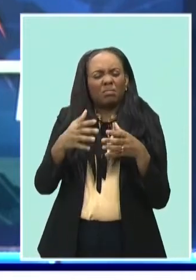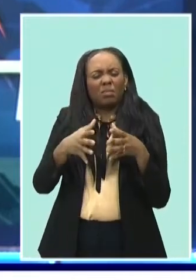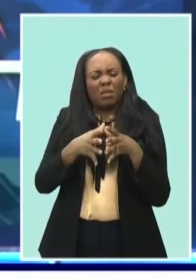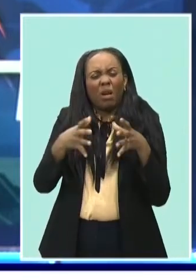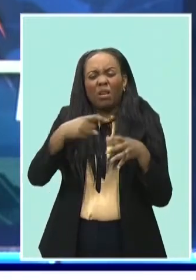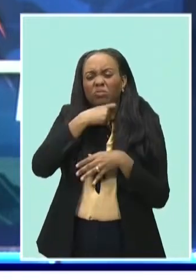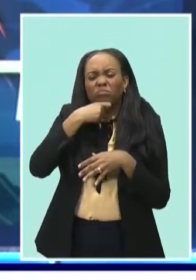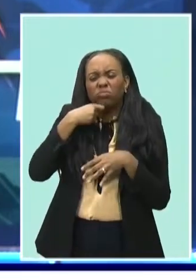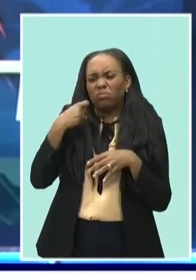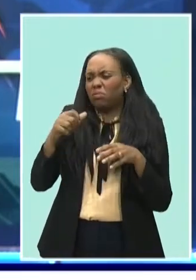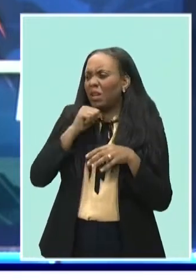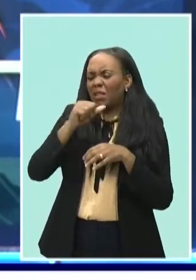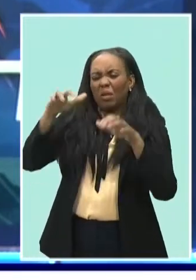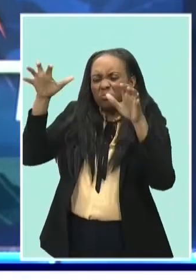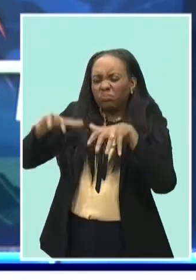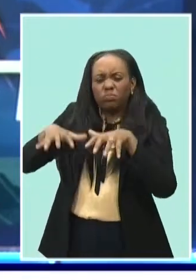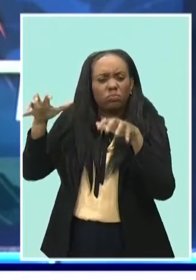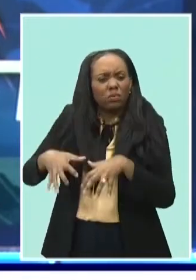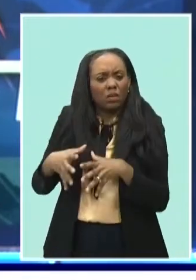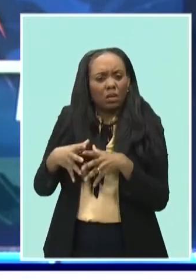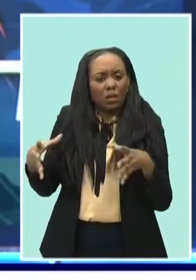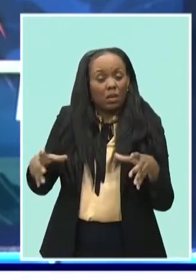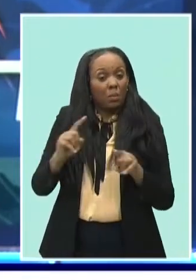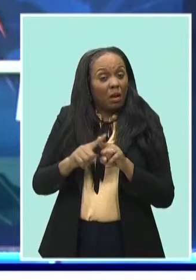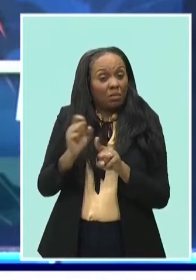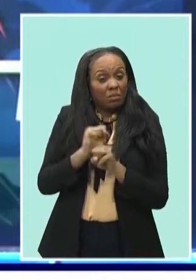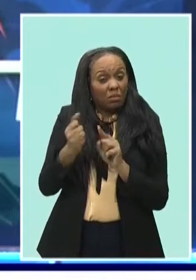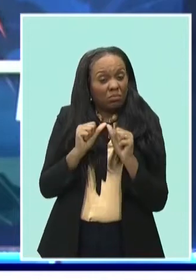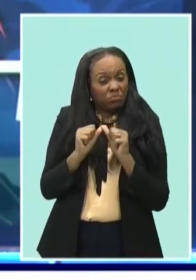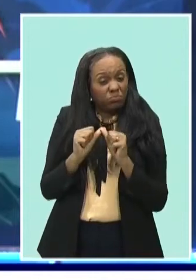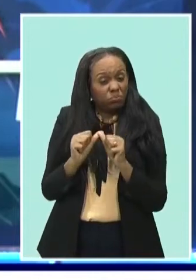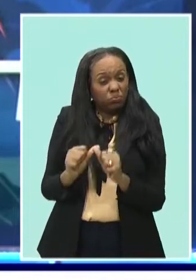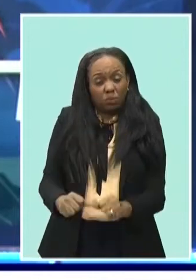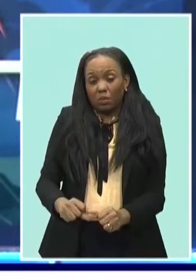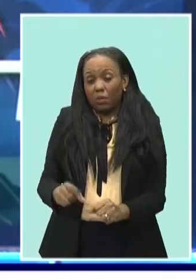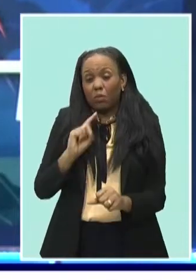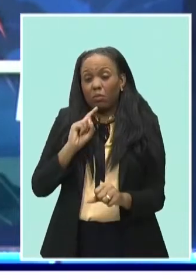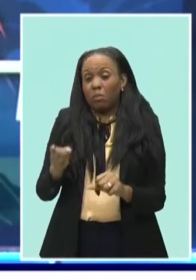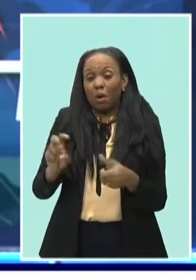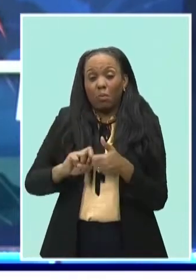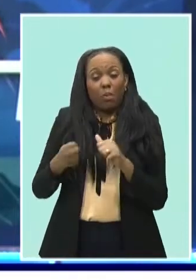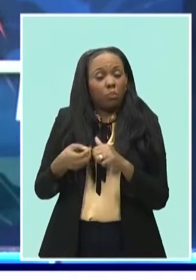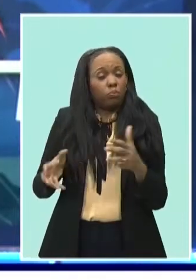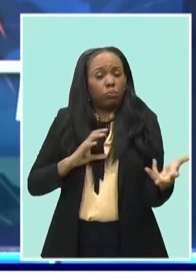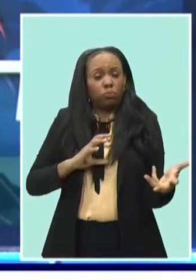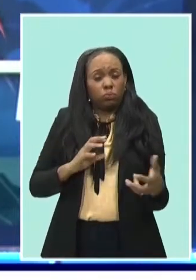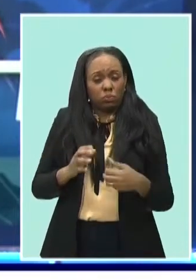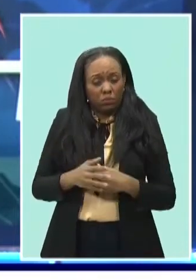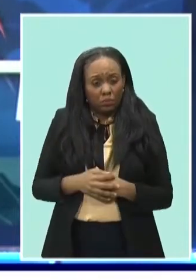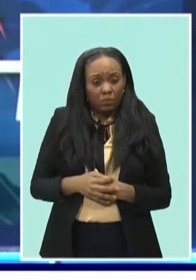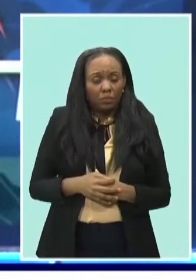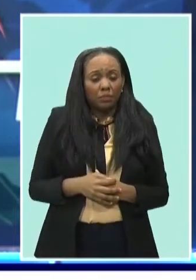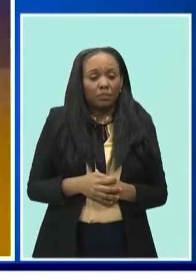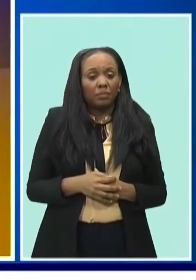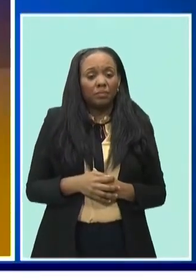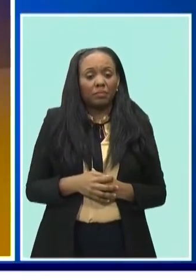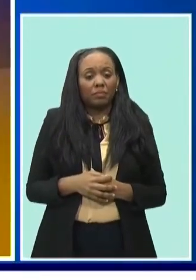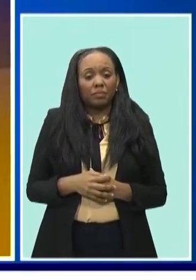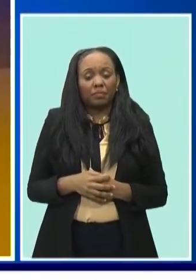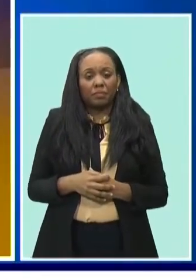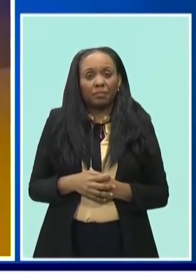James Paul says if the situation persists for a long period, it could spell trouble for them. It will